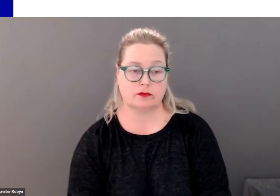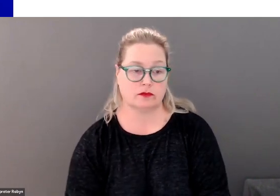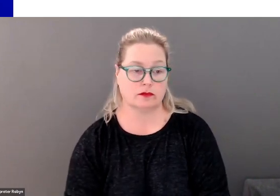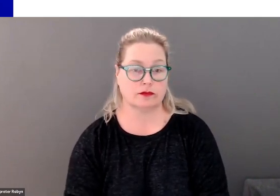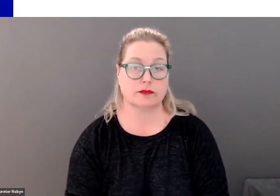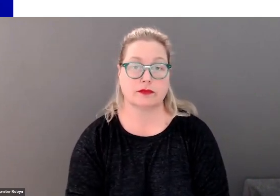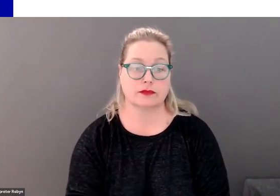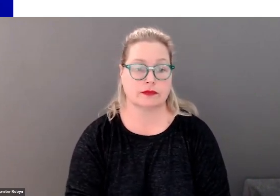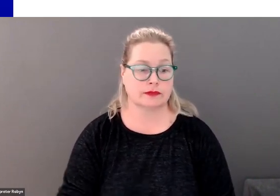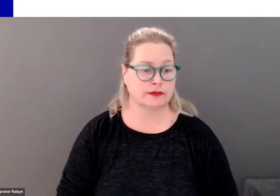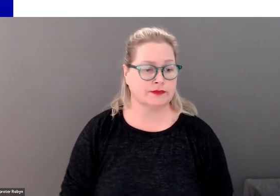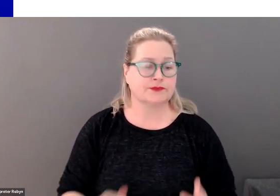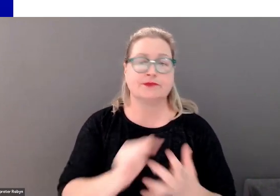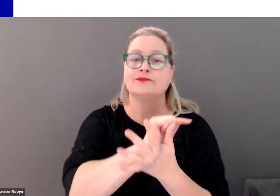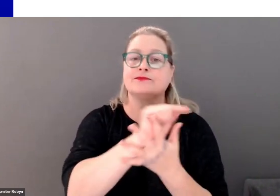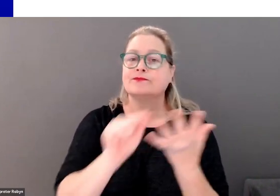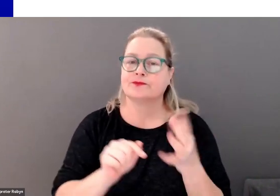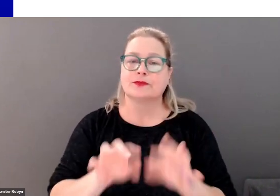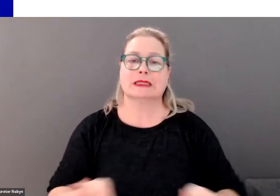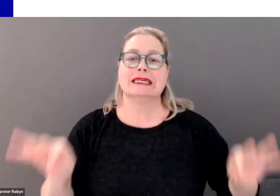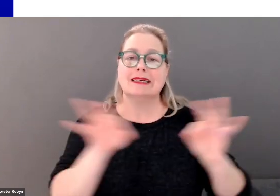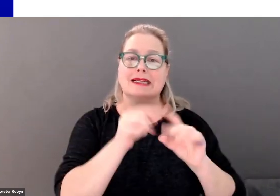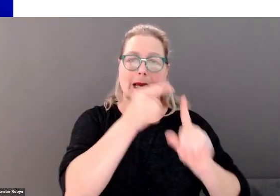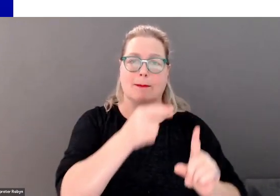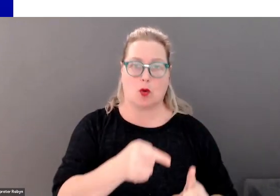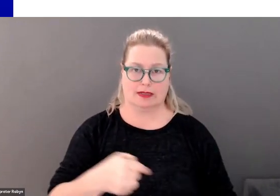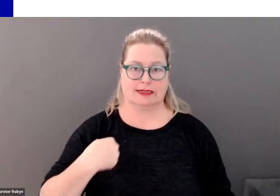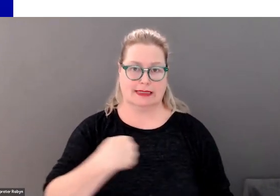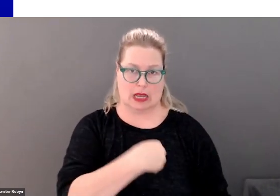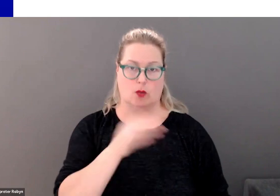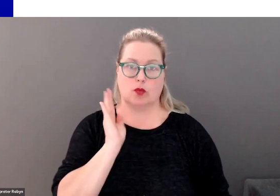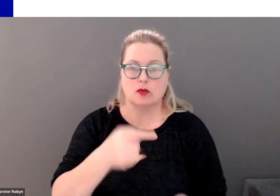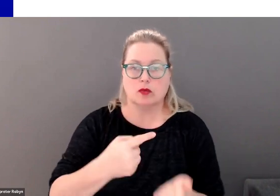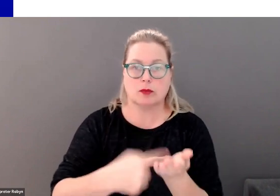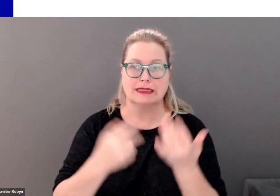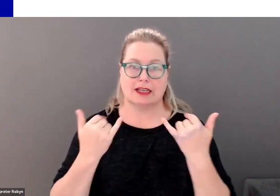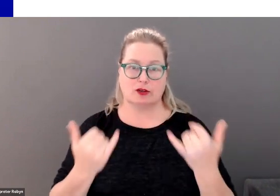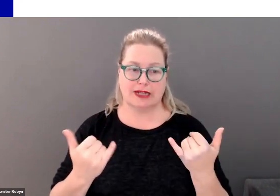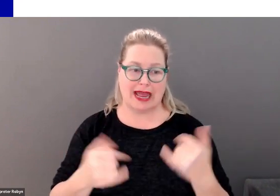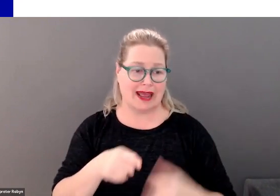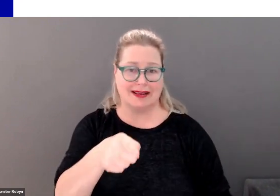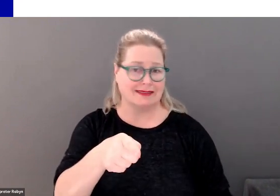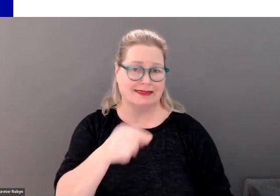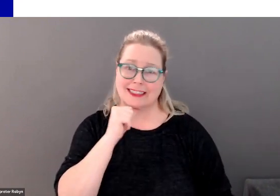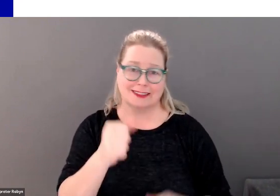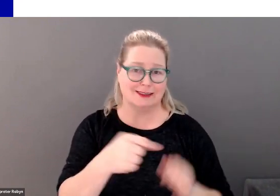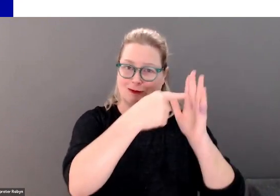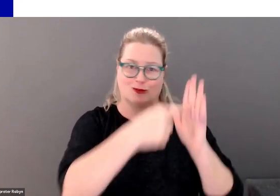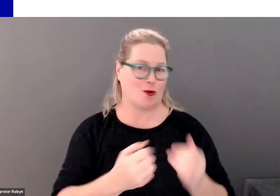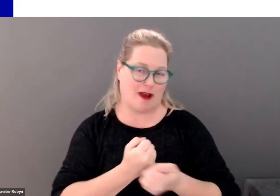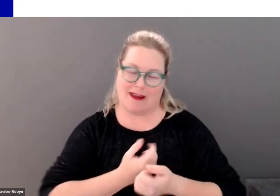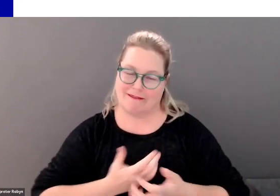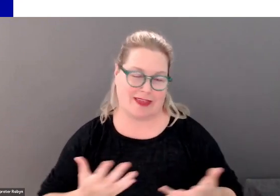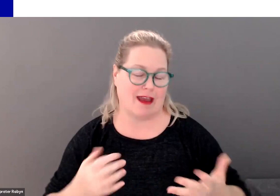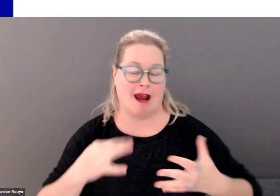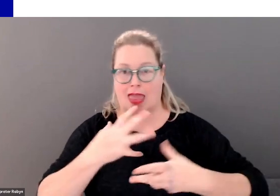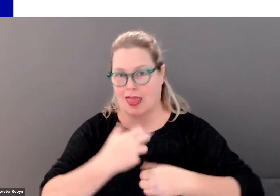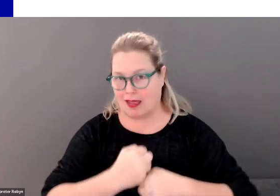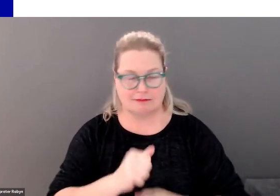So these are some of the key provisions that we'll be discussing today. Again, not a comprehensive look at the final rule,